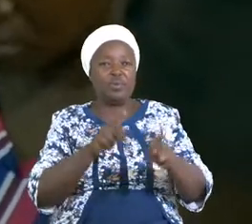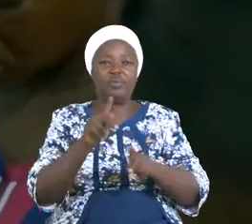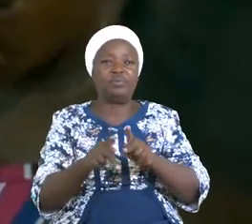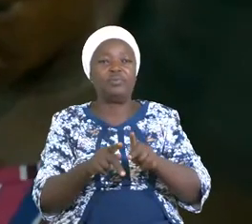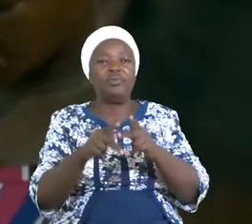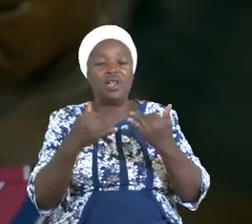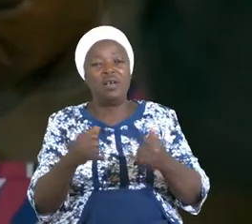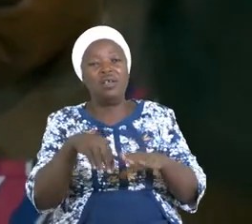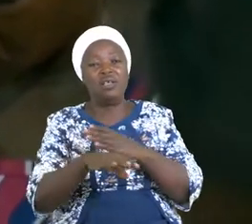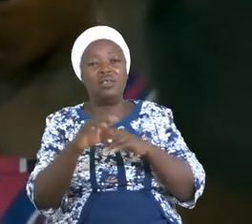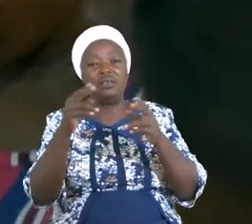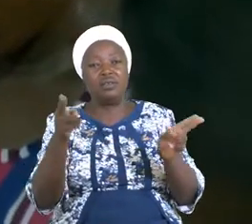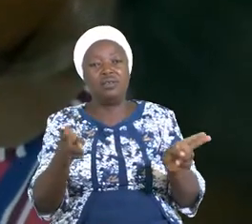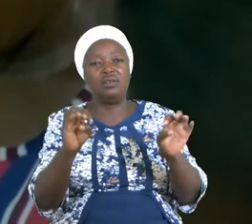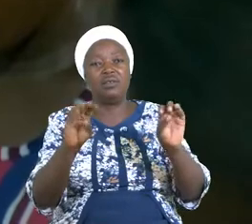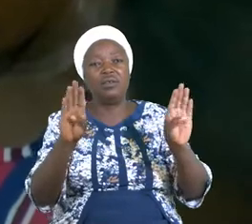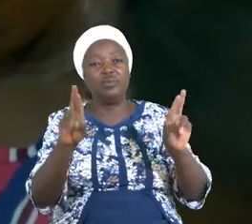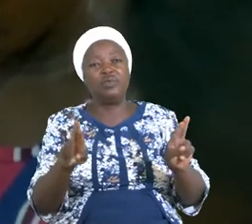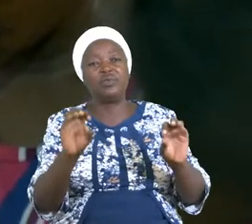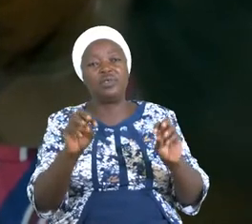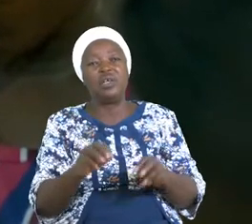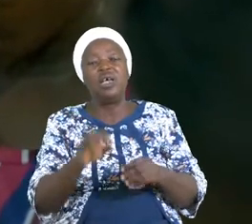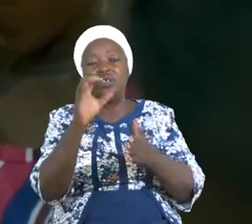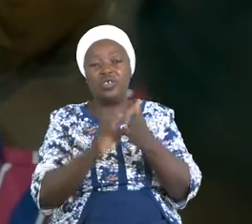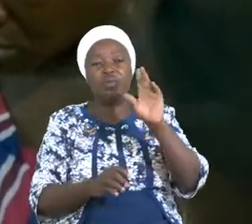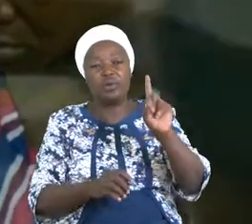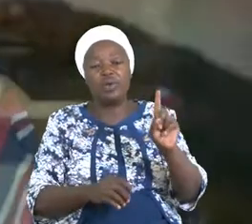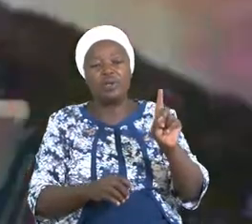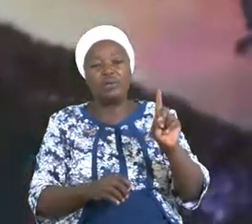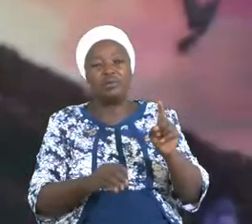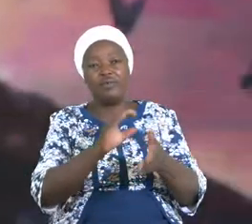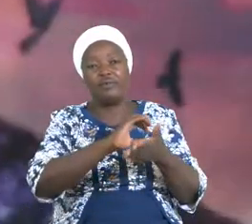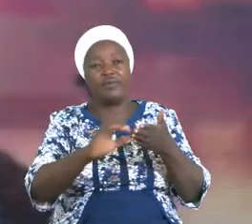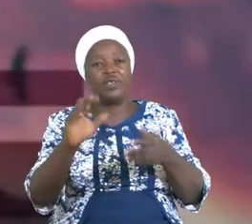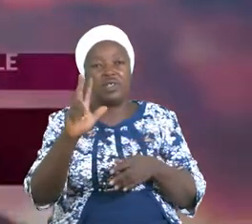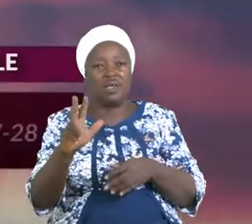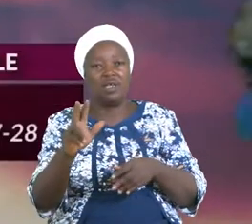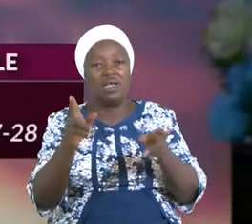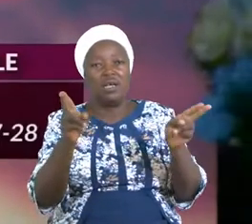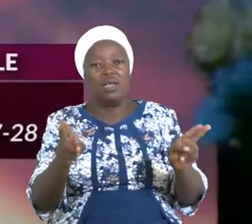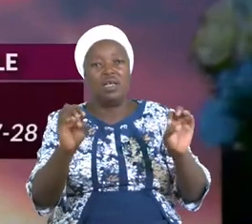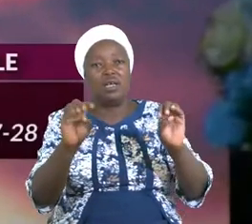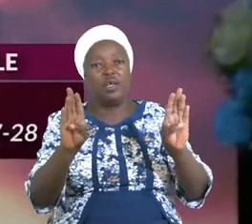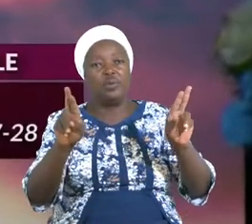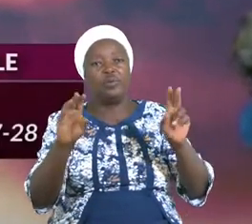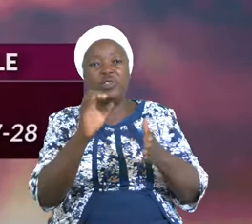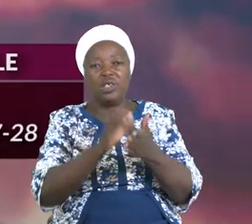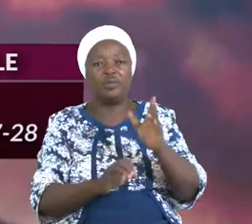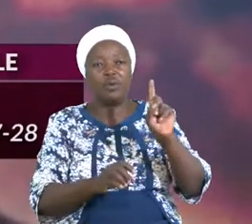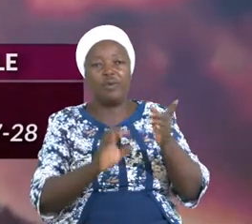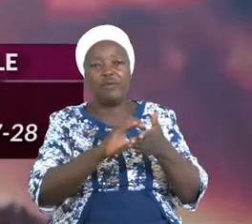Hebrews chapter 1, verse 3. Hebrews chapter 1, verse 3.